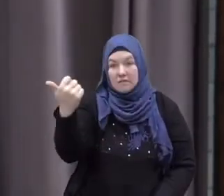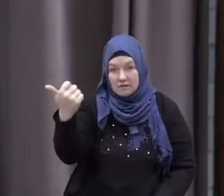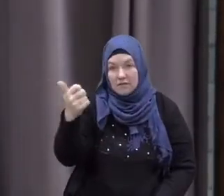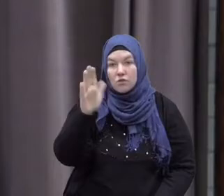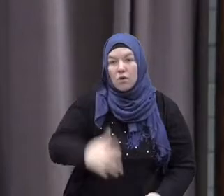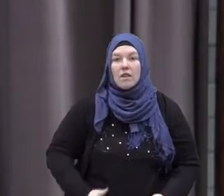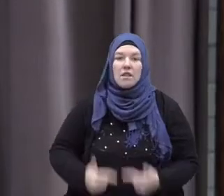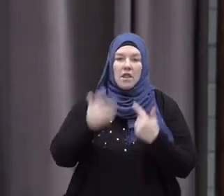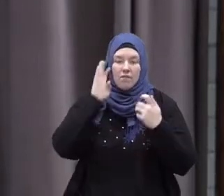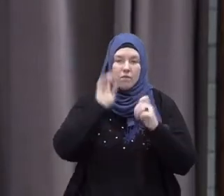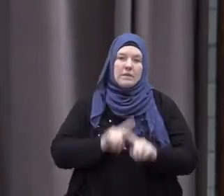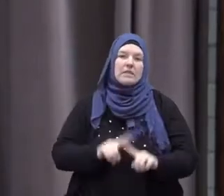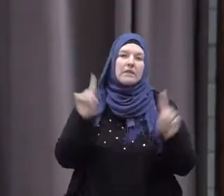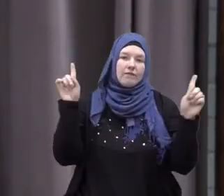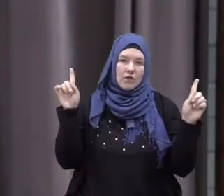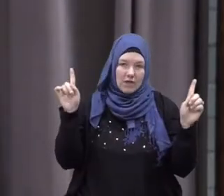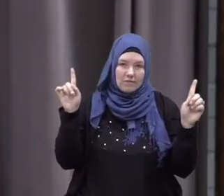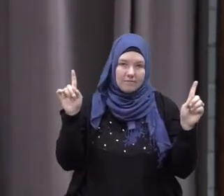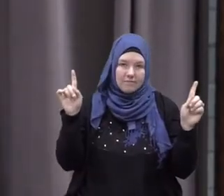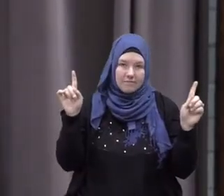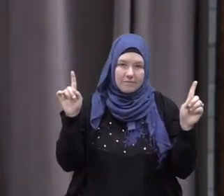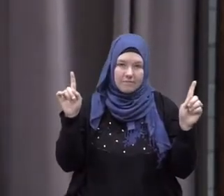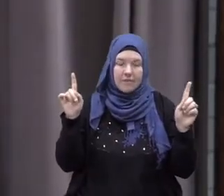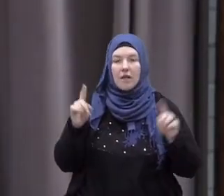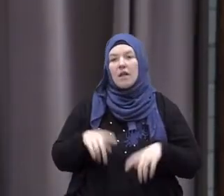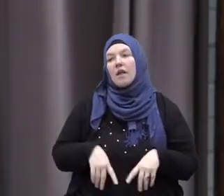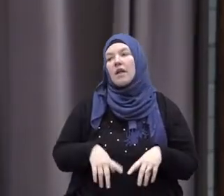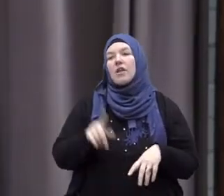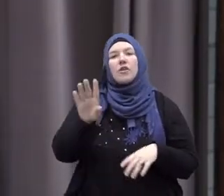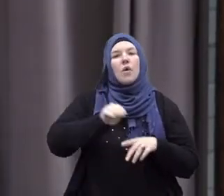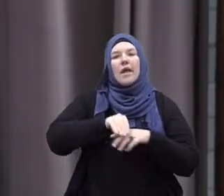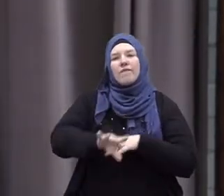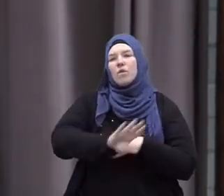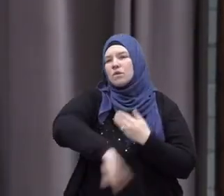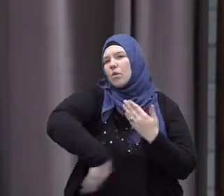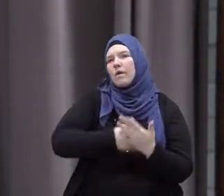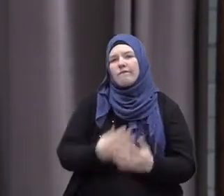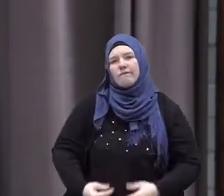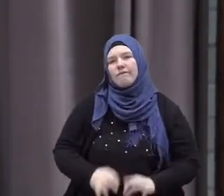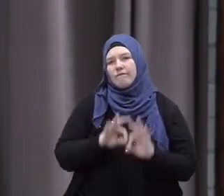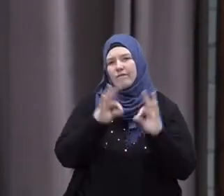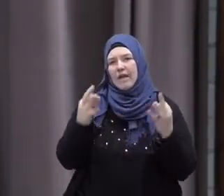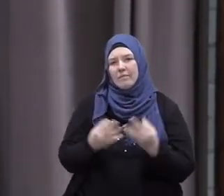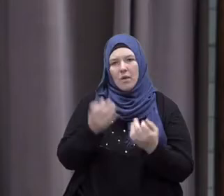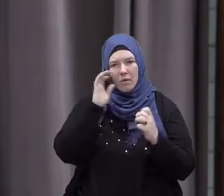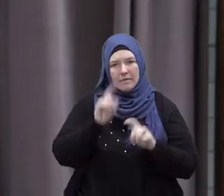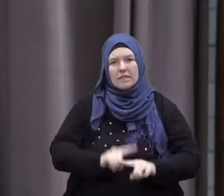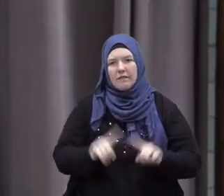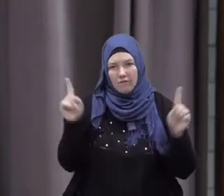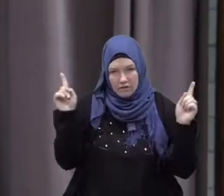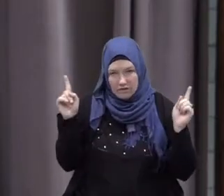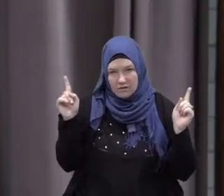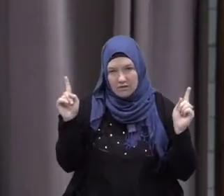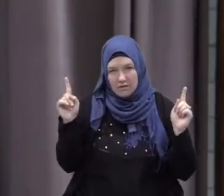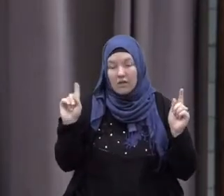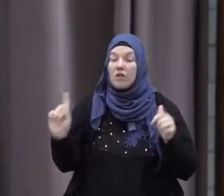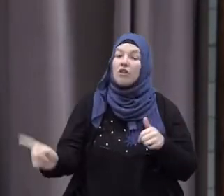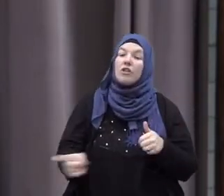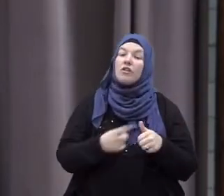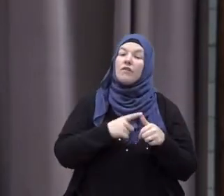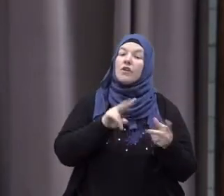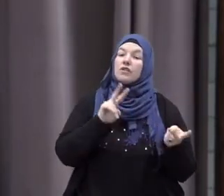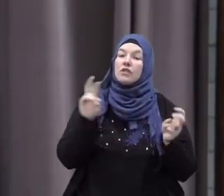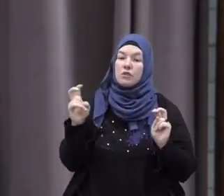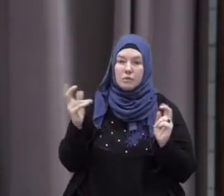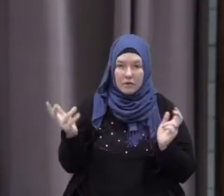your life will be different. Your influence on your own family will be different. So the first issue